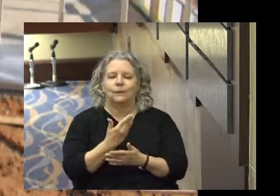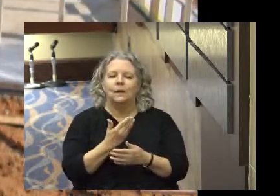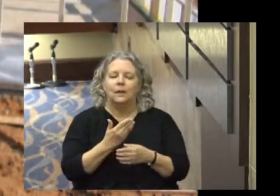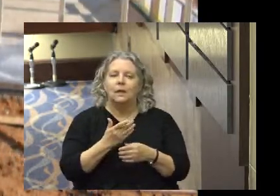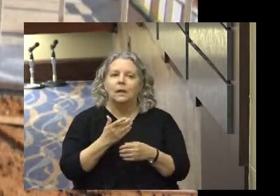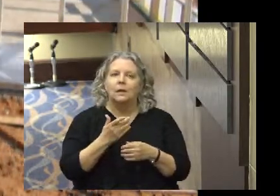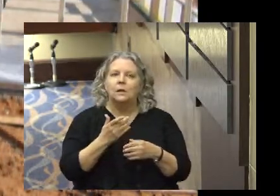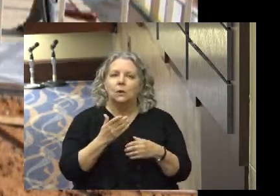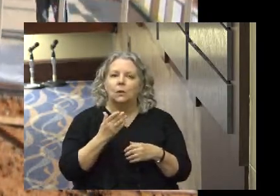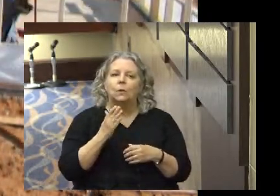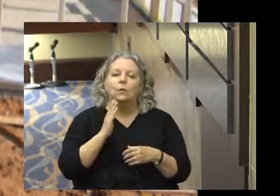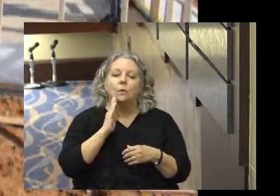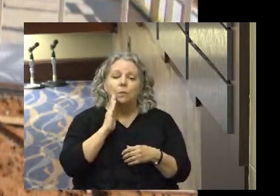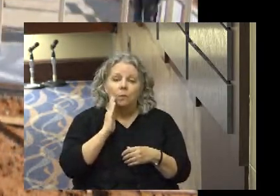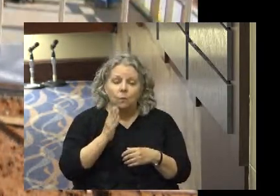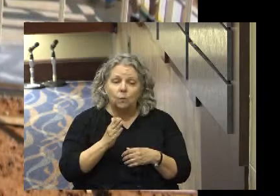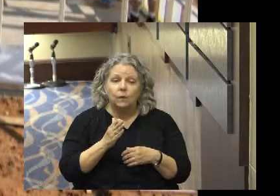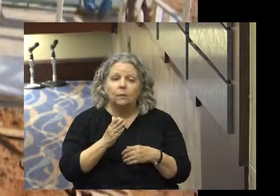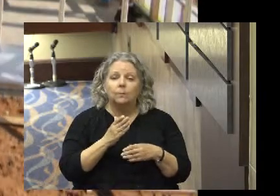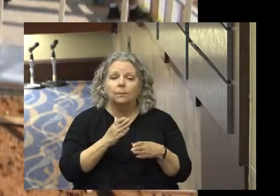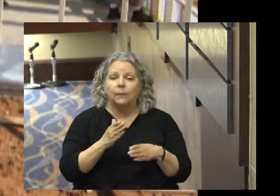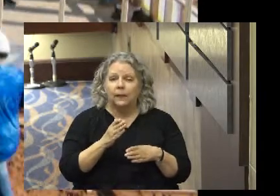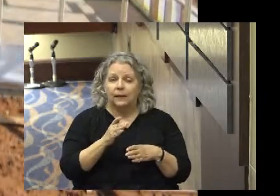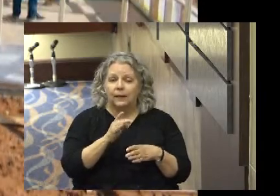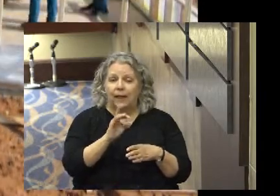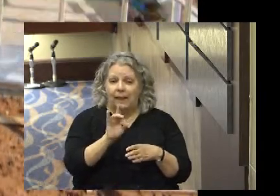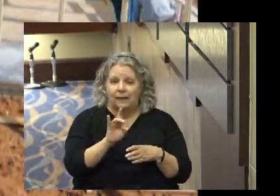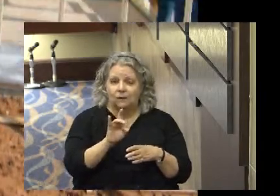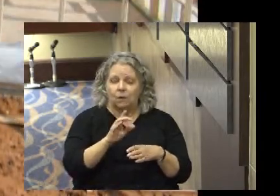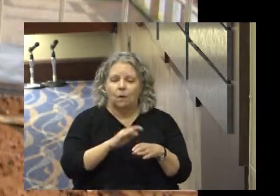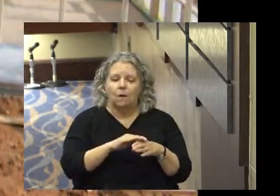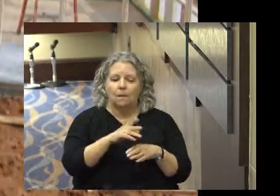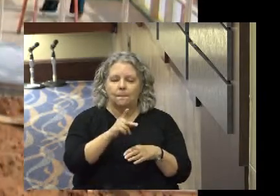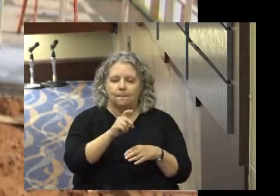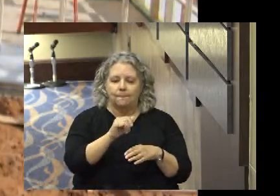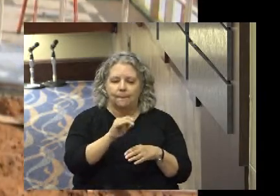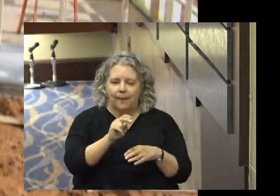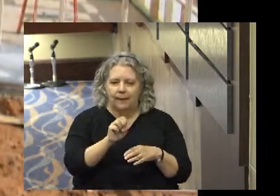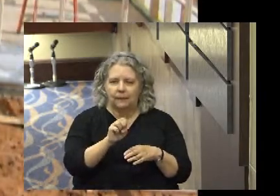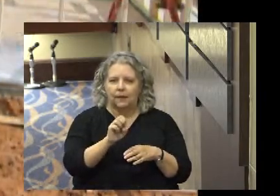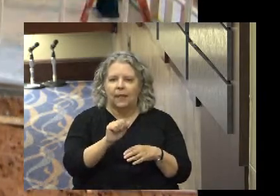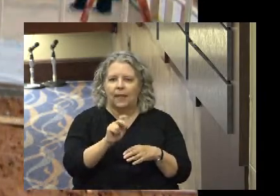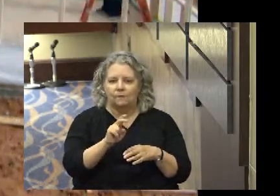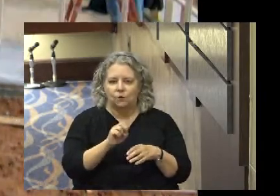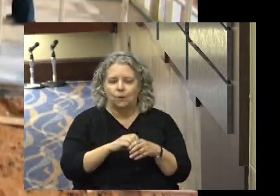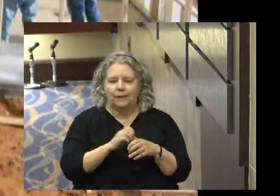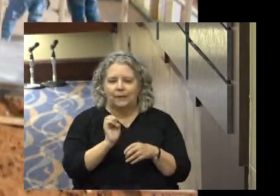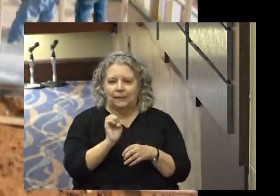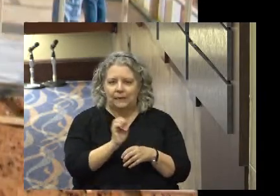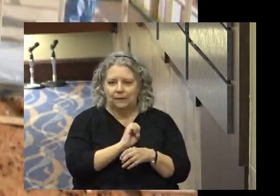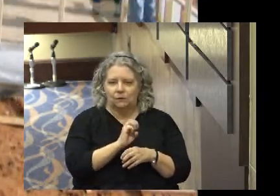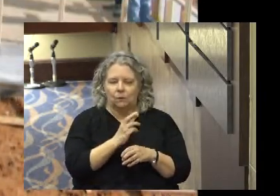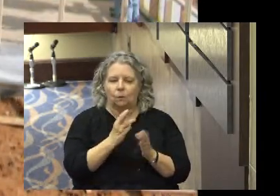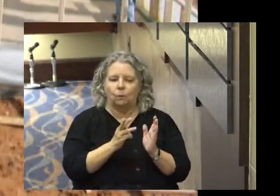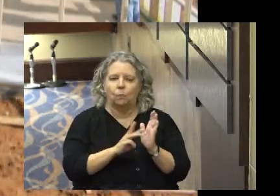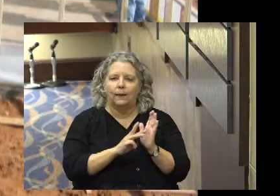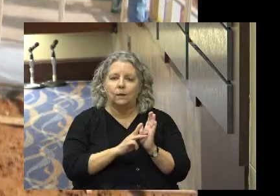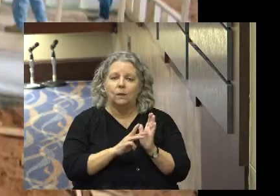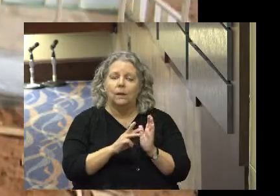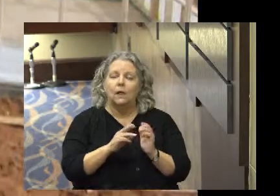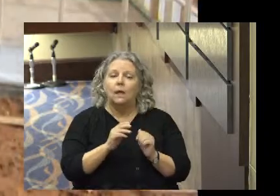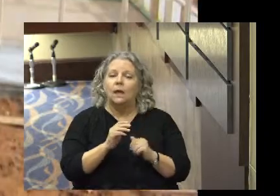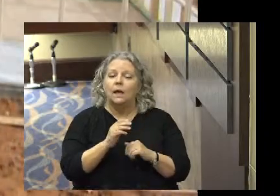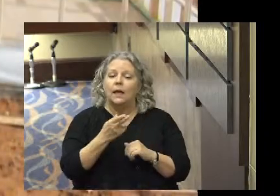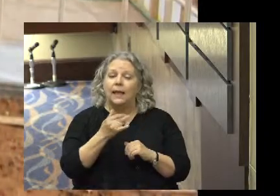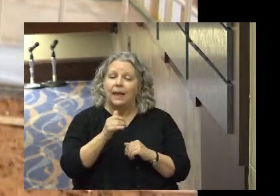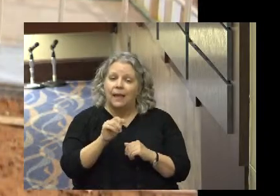homes on the 11 and 1200 blocks of Payne Avenue in East Waco. Habitat is transforming that street by building